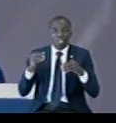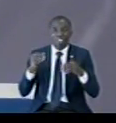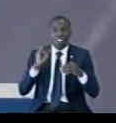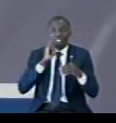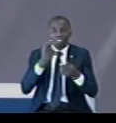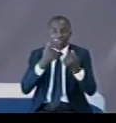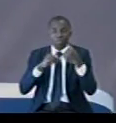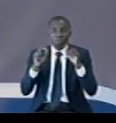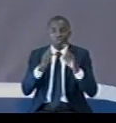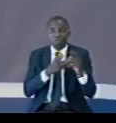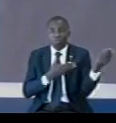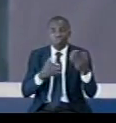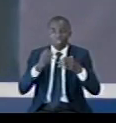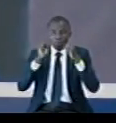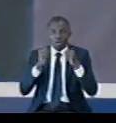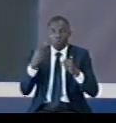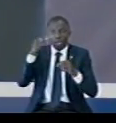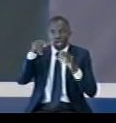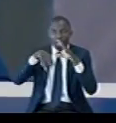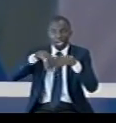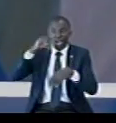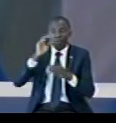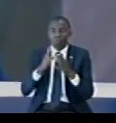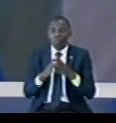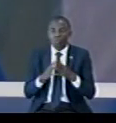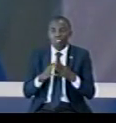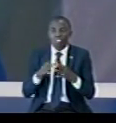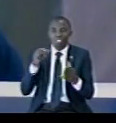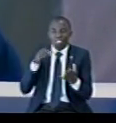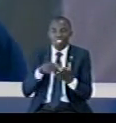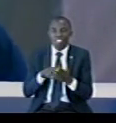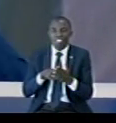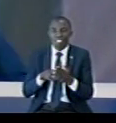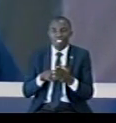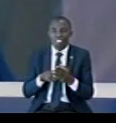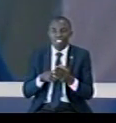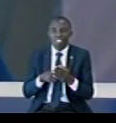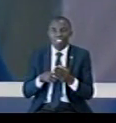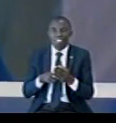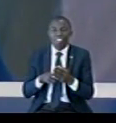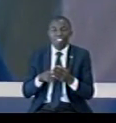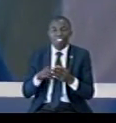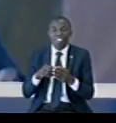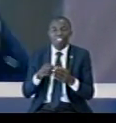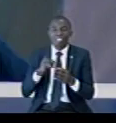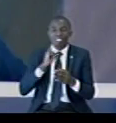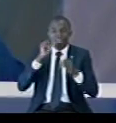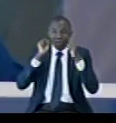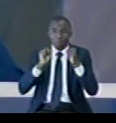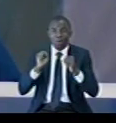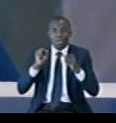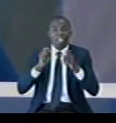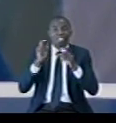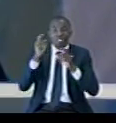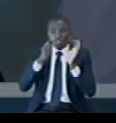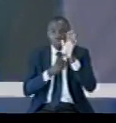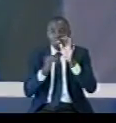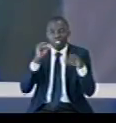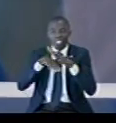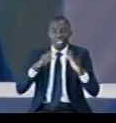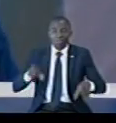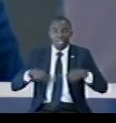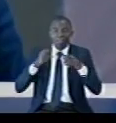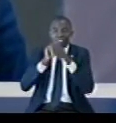the triumphant, unlimited power experience in our lives tonight in Jesus'